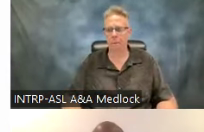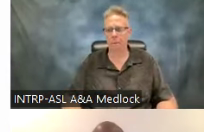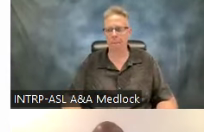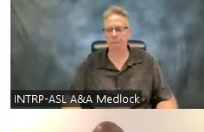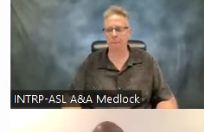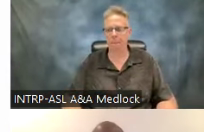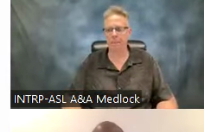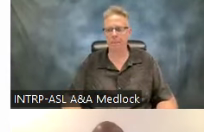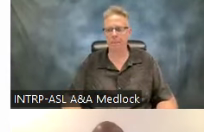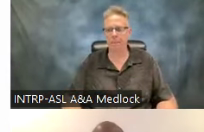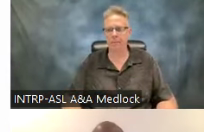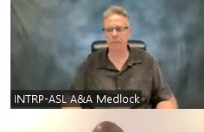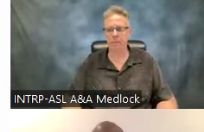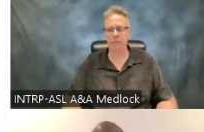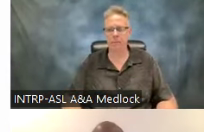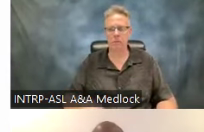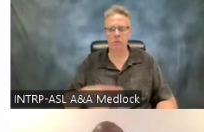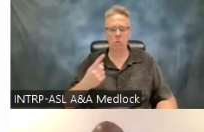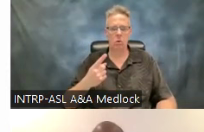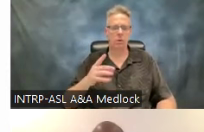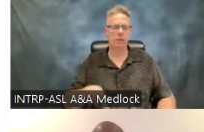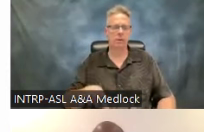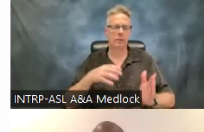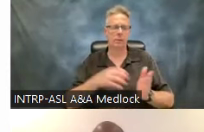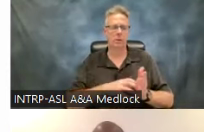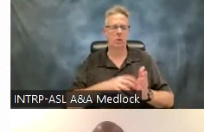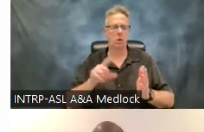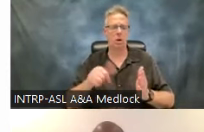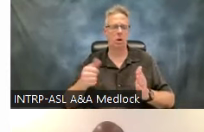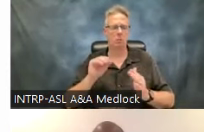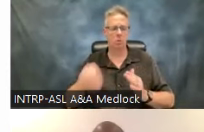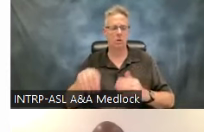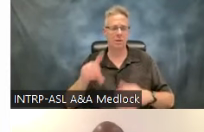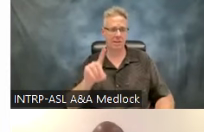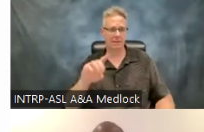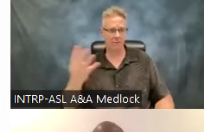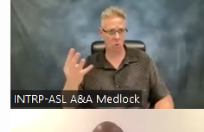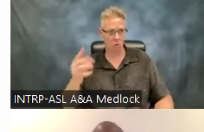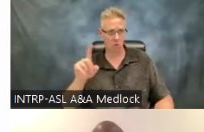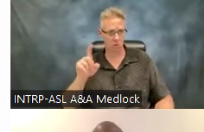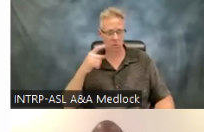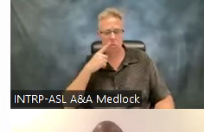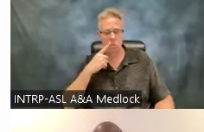So the section I think in question for where else to put that is D4.